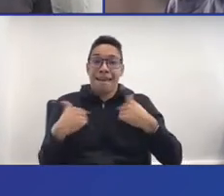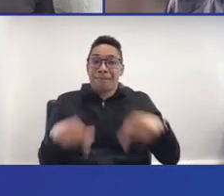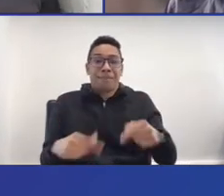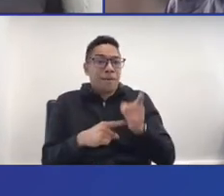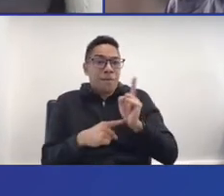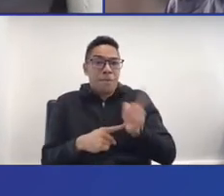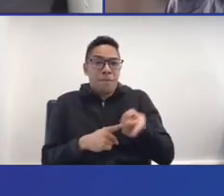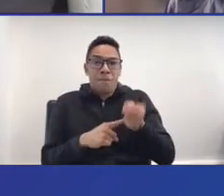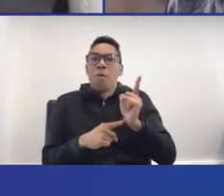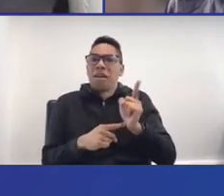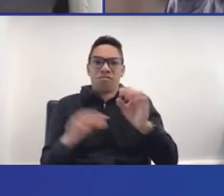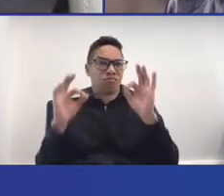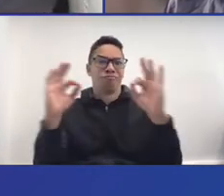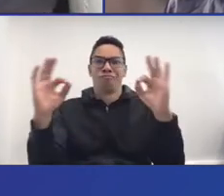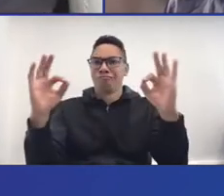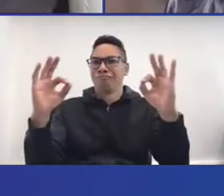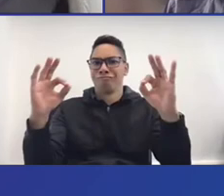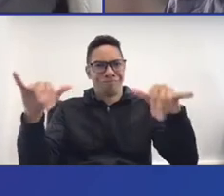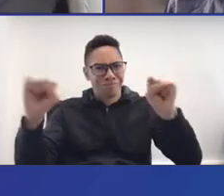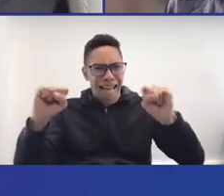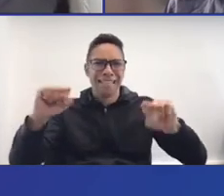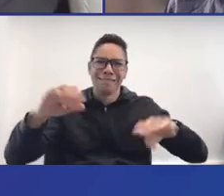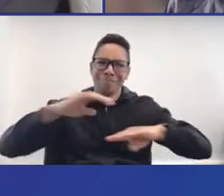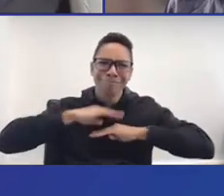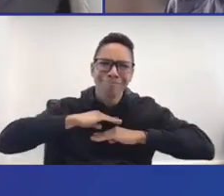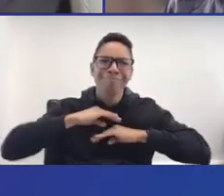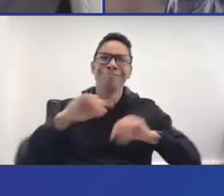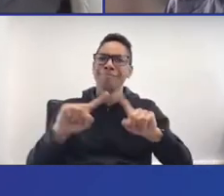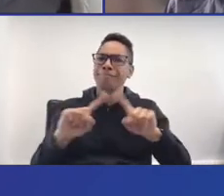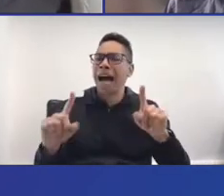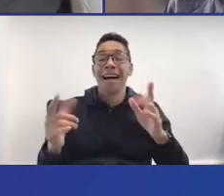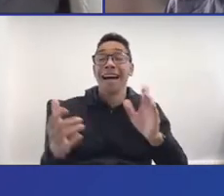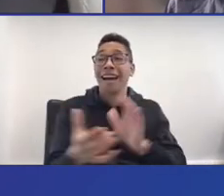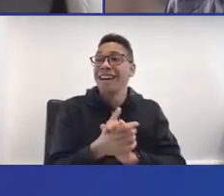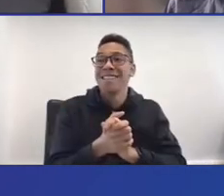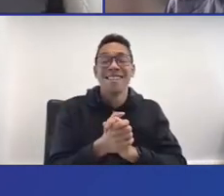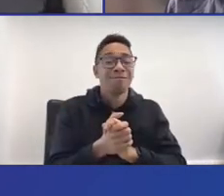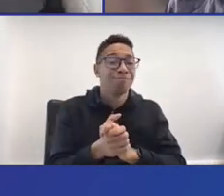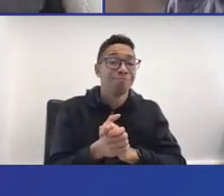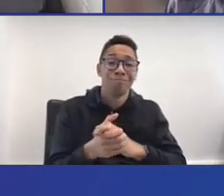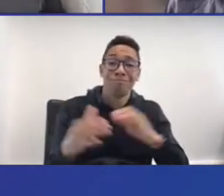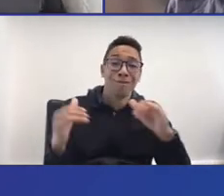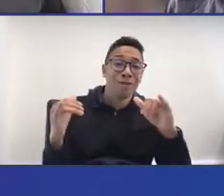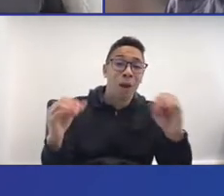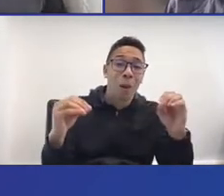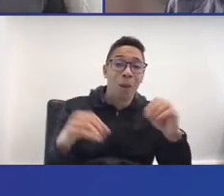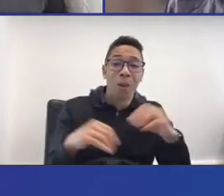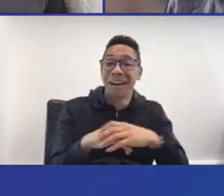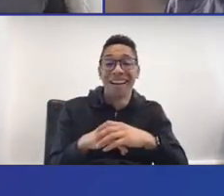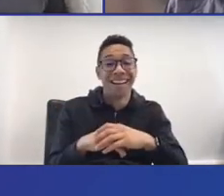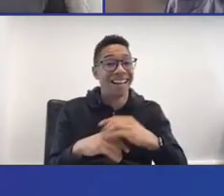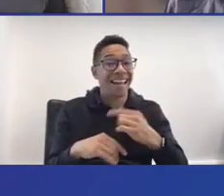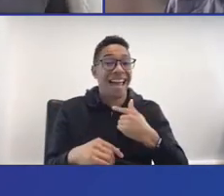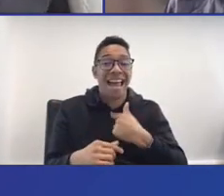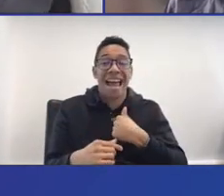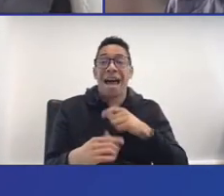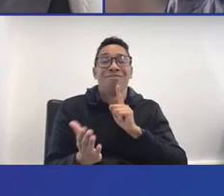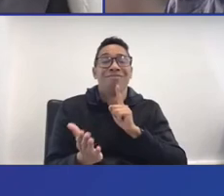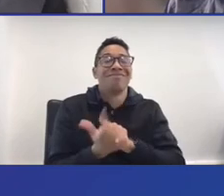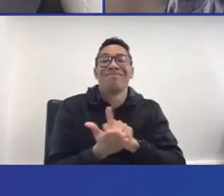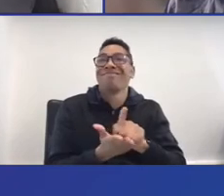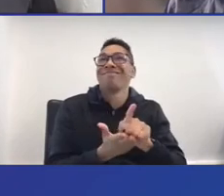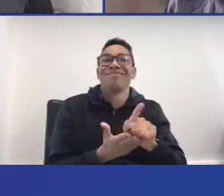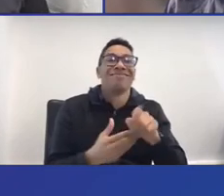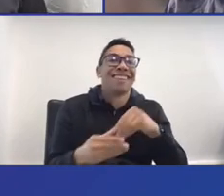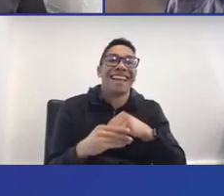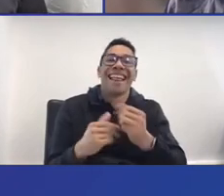But we, and I'm just, yo, I'm in love, okay? I just want to